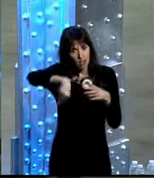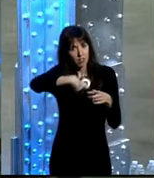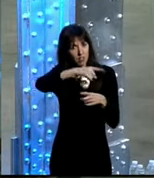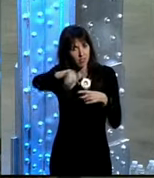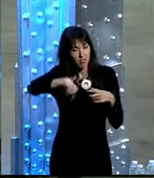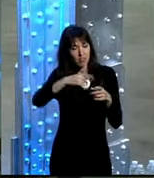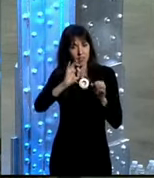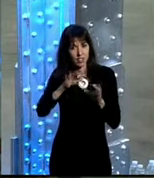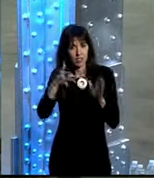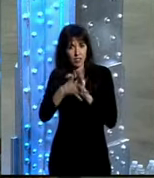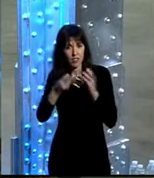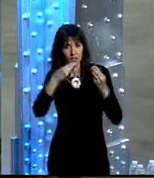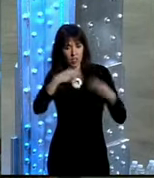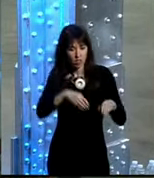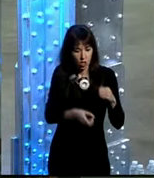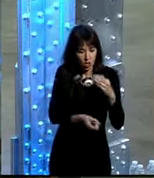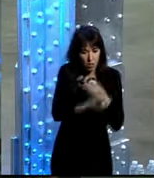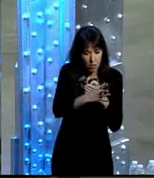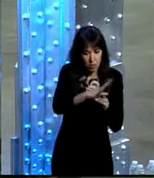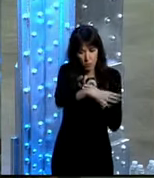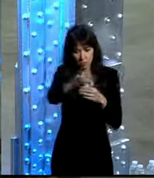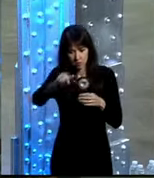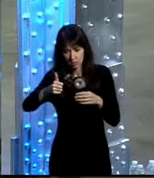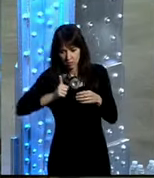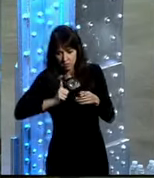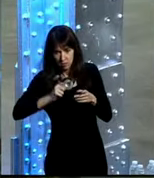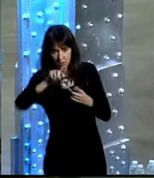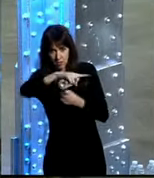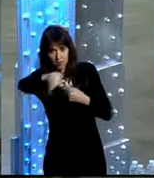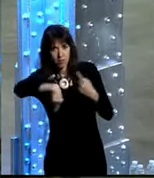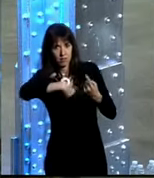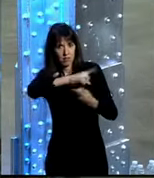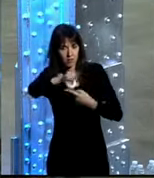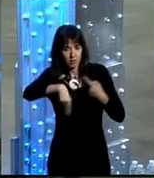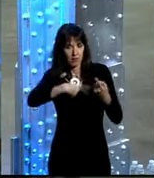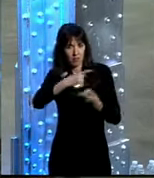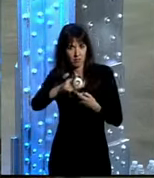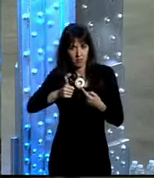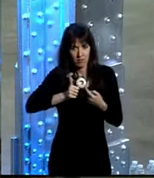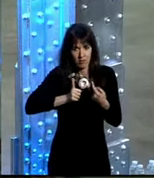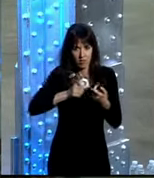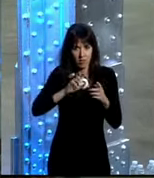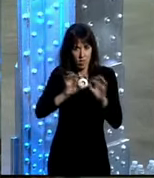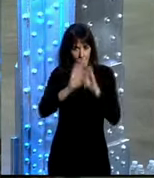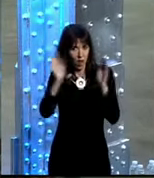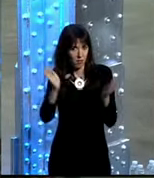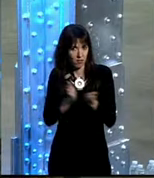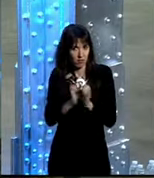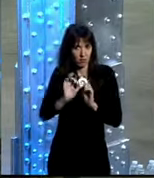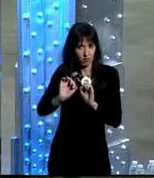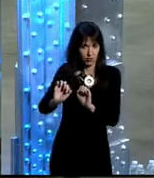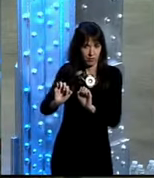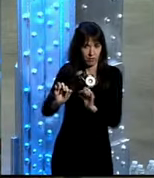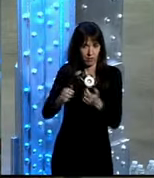just fits itself, it generates its own stories and consumes its own stories, and we're a bit